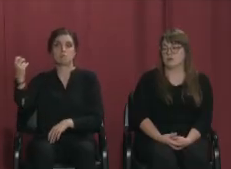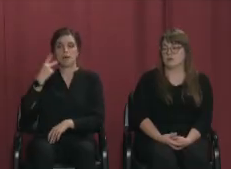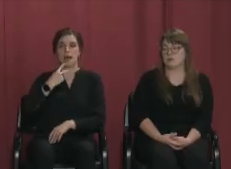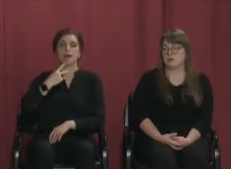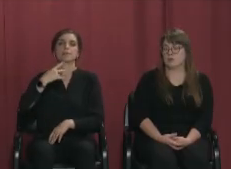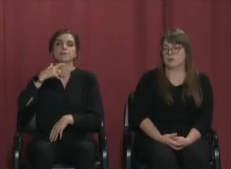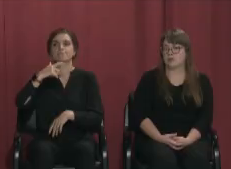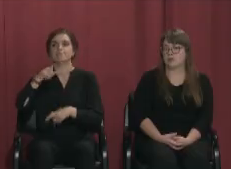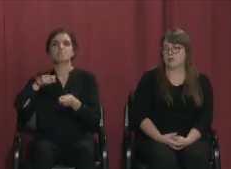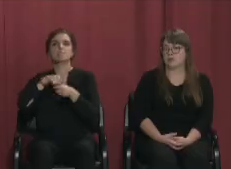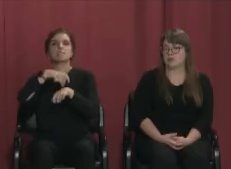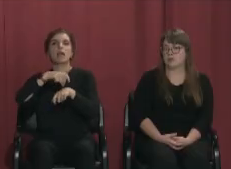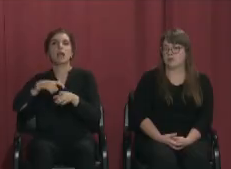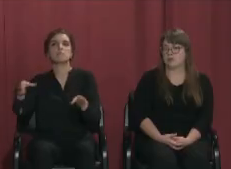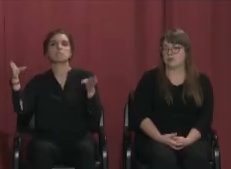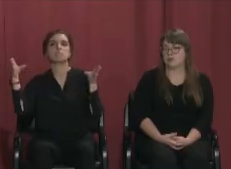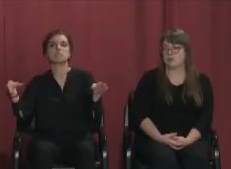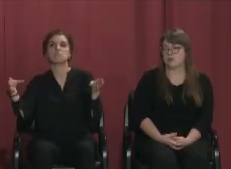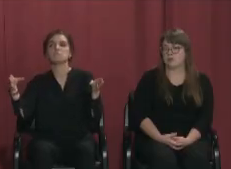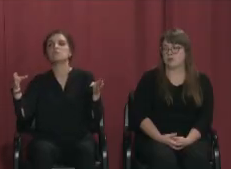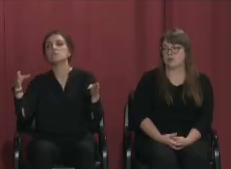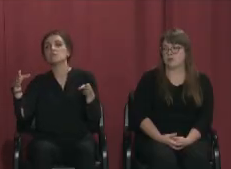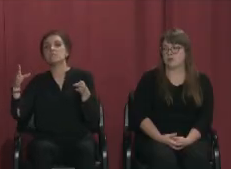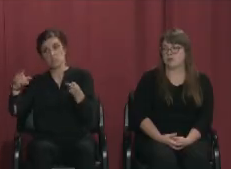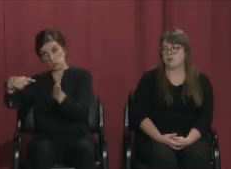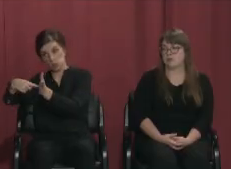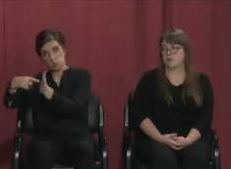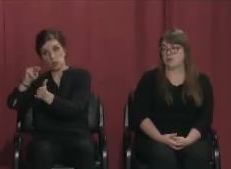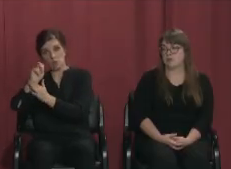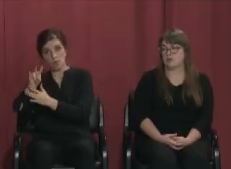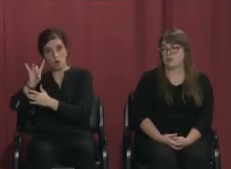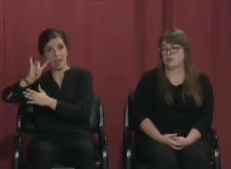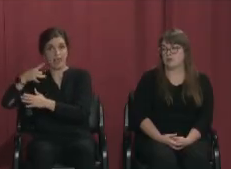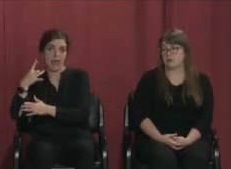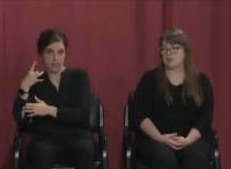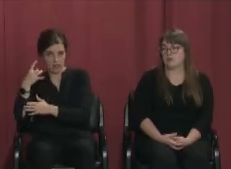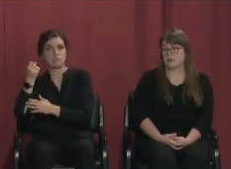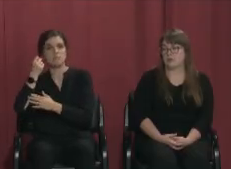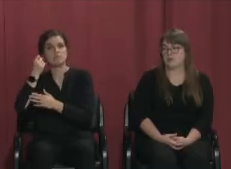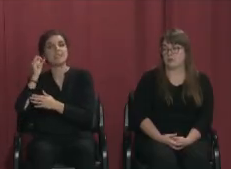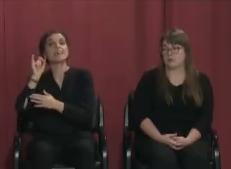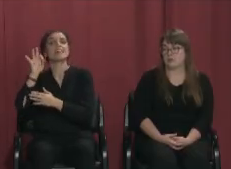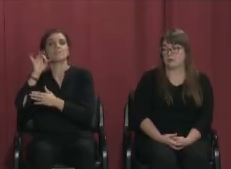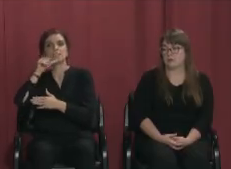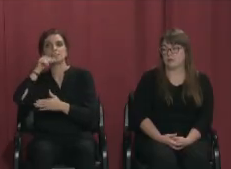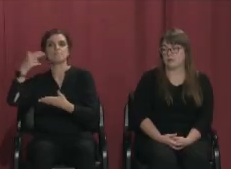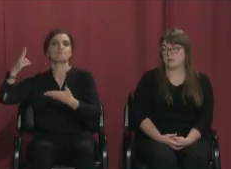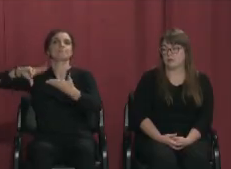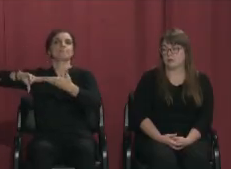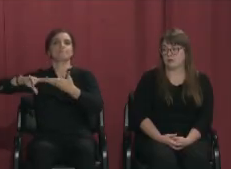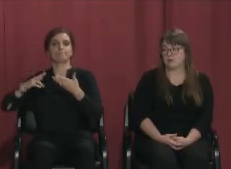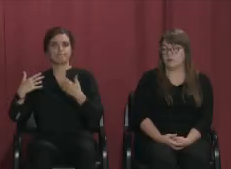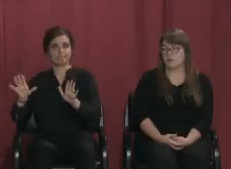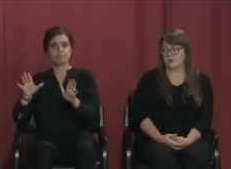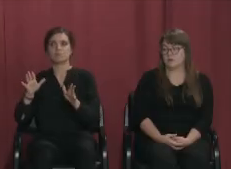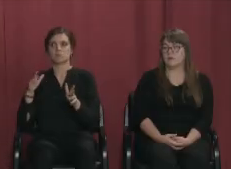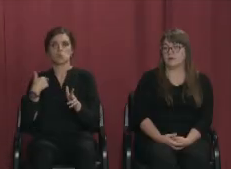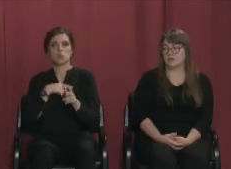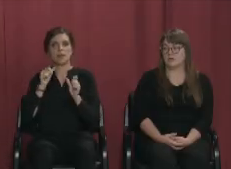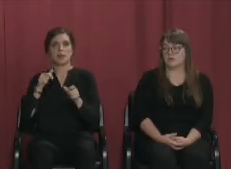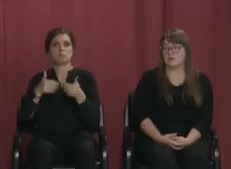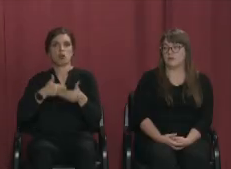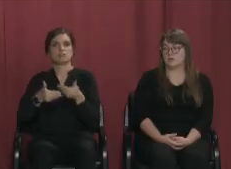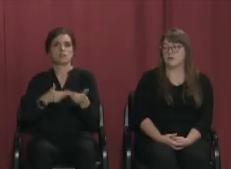frame of the November 8th deadline. As long as it's postmarked, we can do that. Good. But yeah, and let me jump back